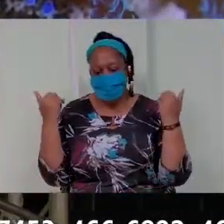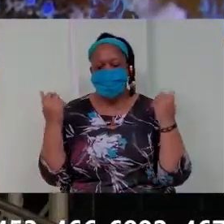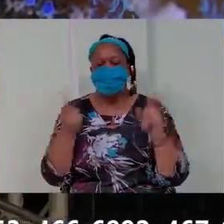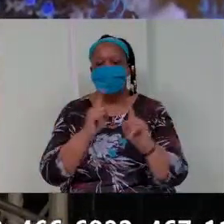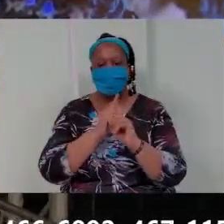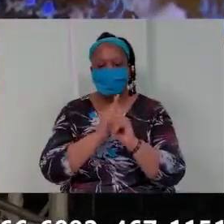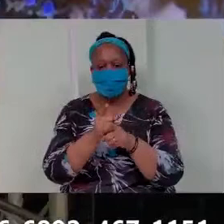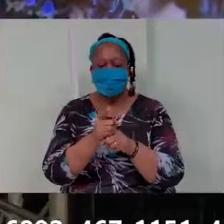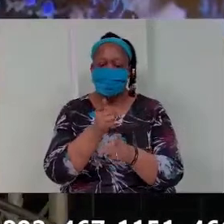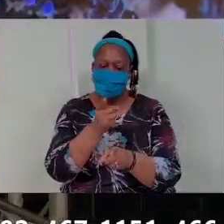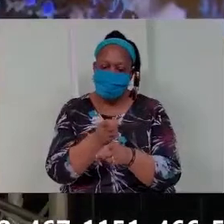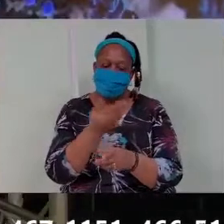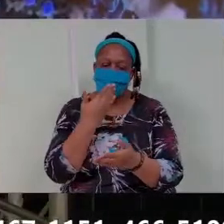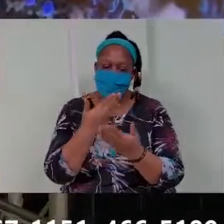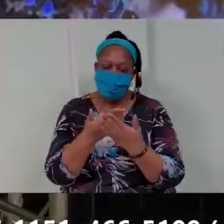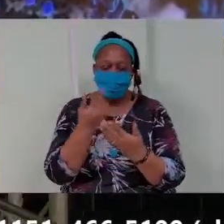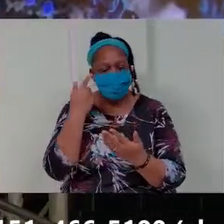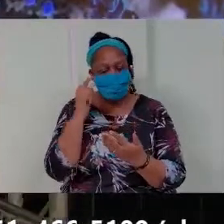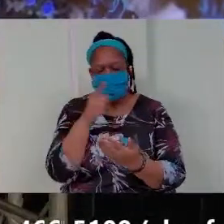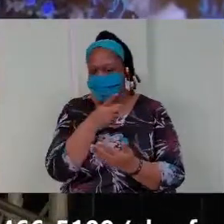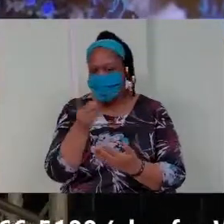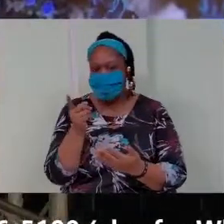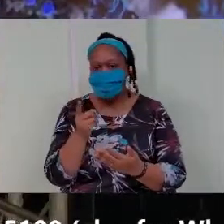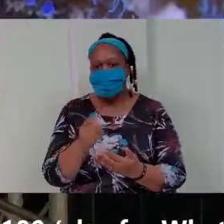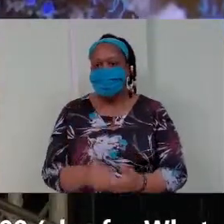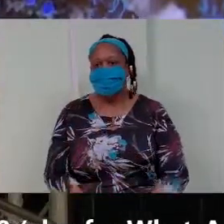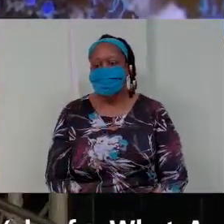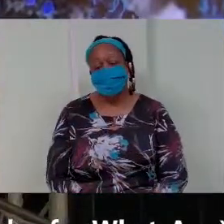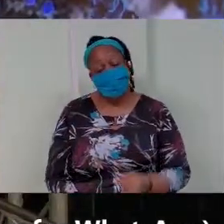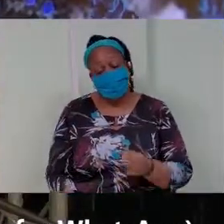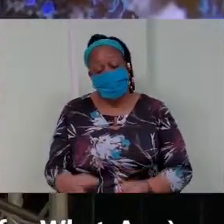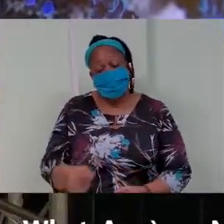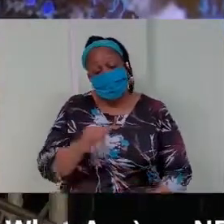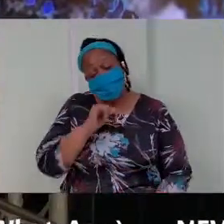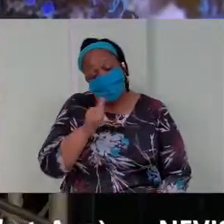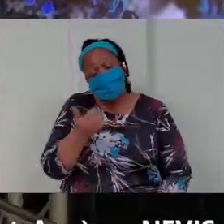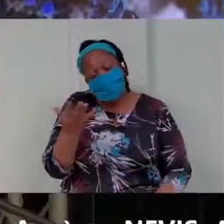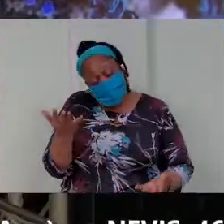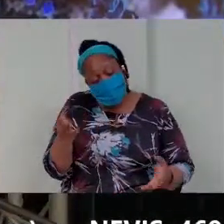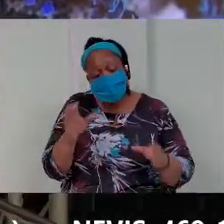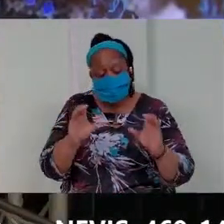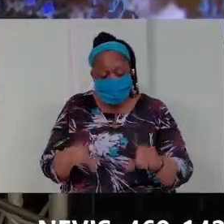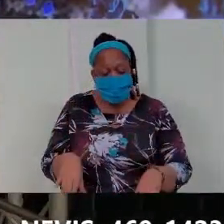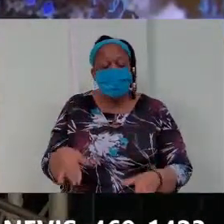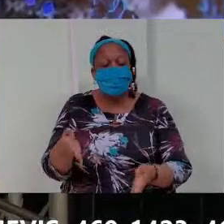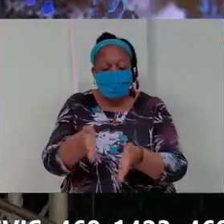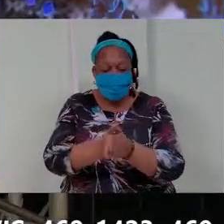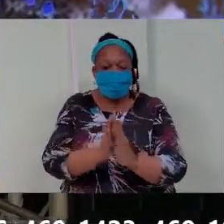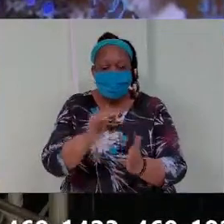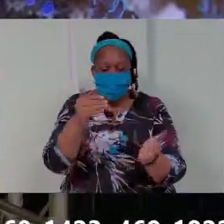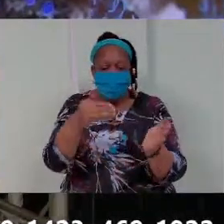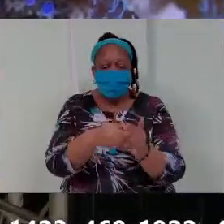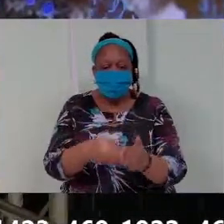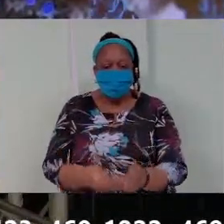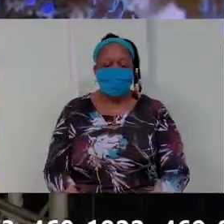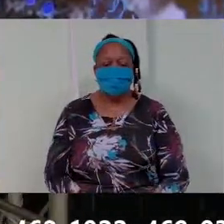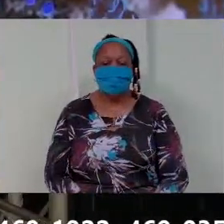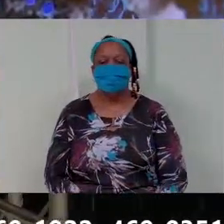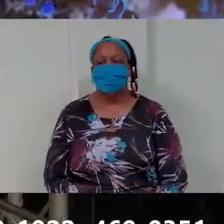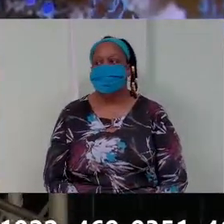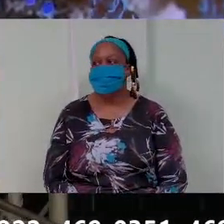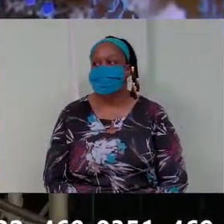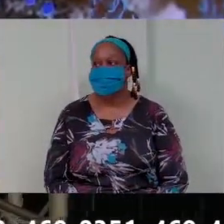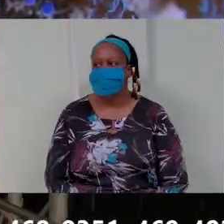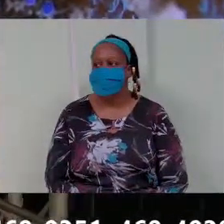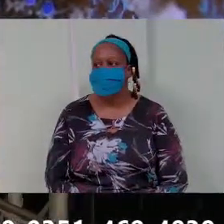adequately answered. And if they were not, of course, in this forum, you can always ask a follow-up